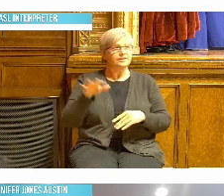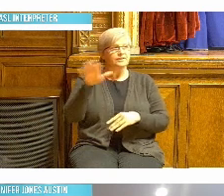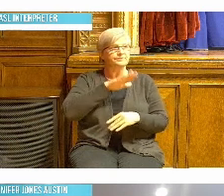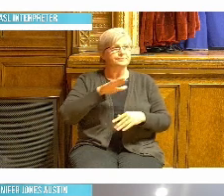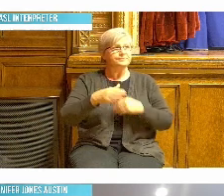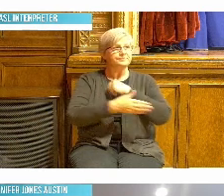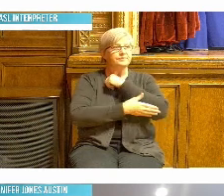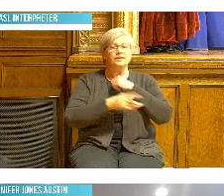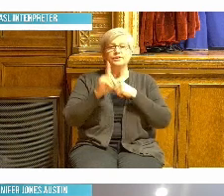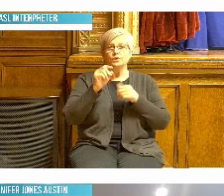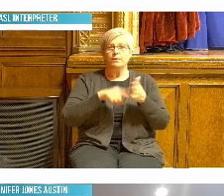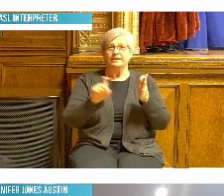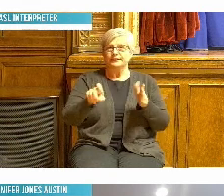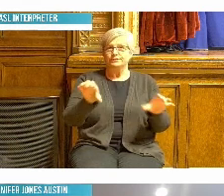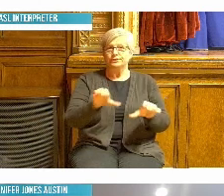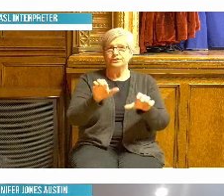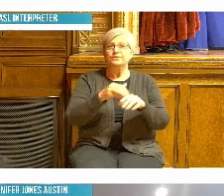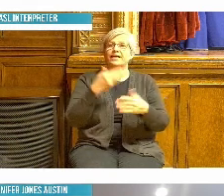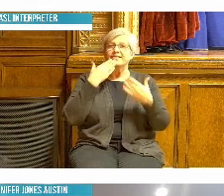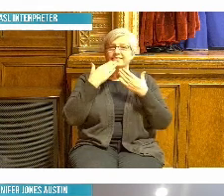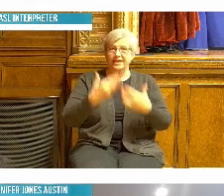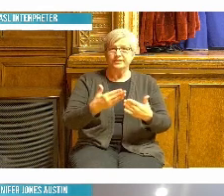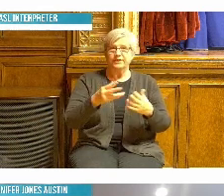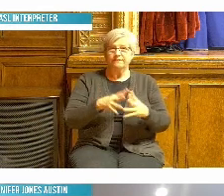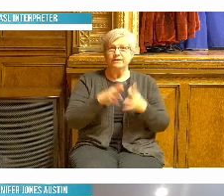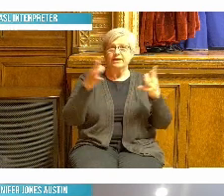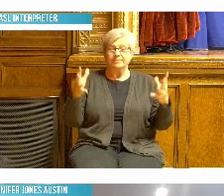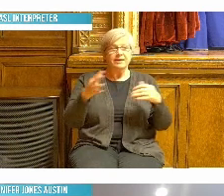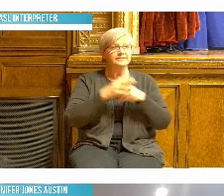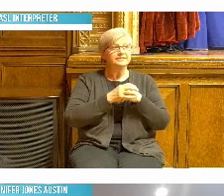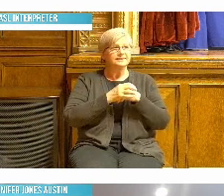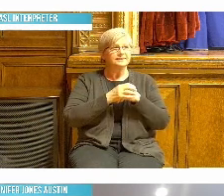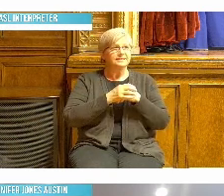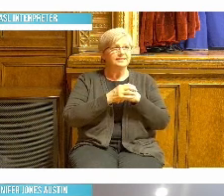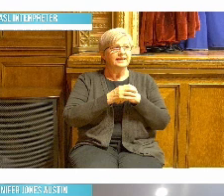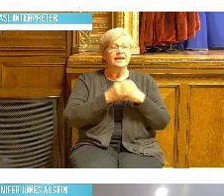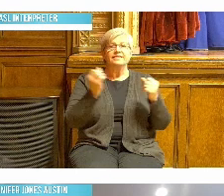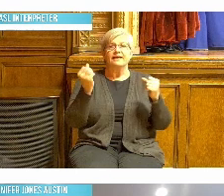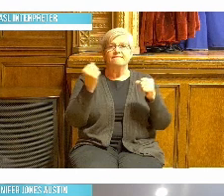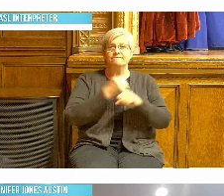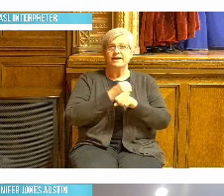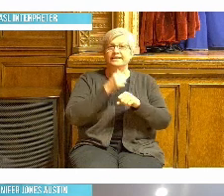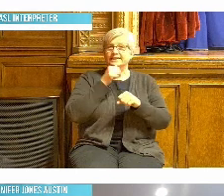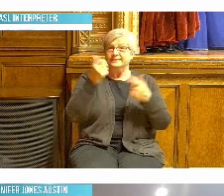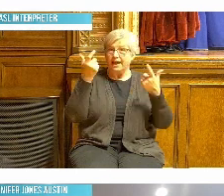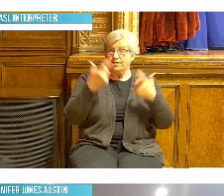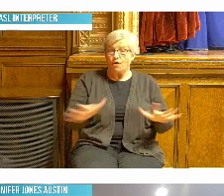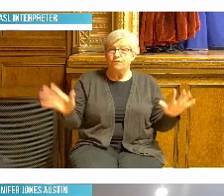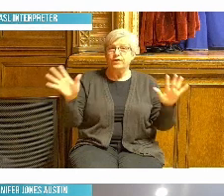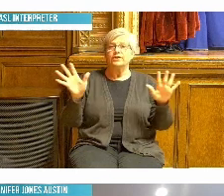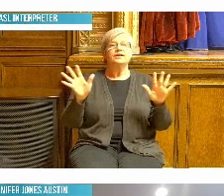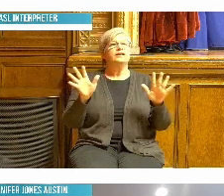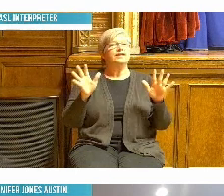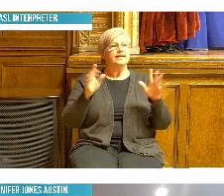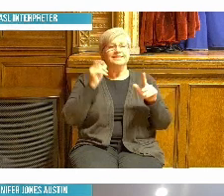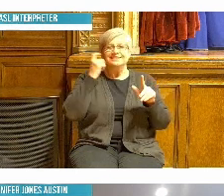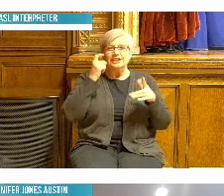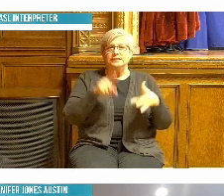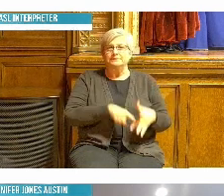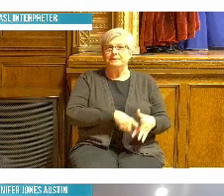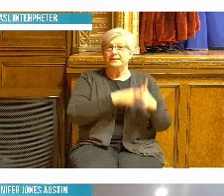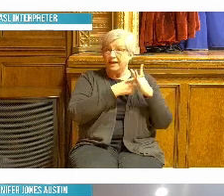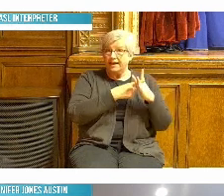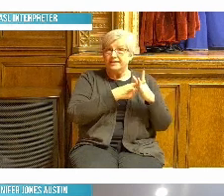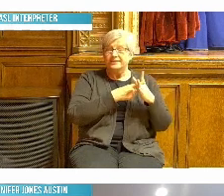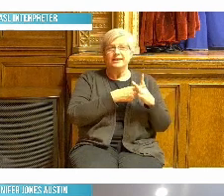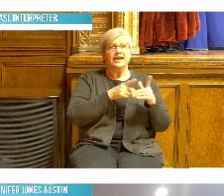nation to do what we have to do. Thank you very much. The fight is not over. The fight has just